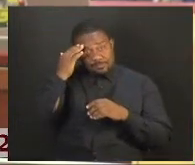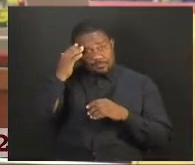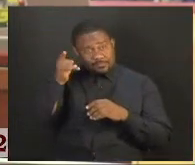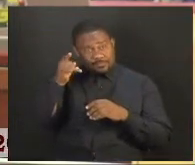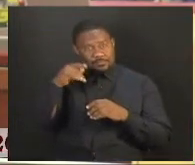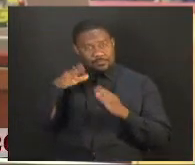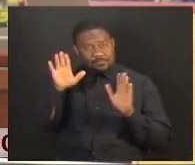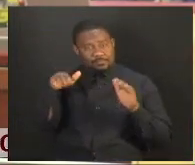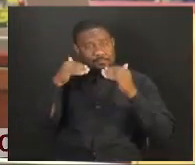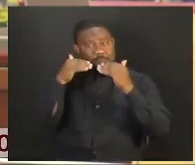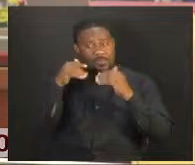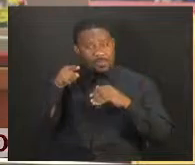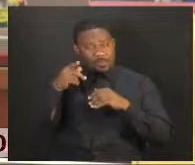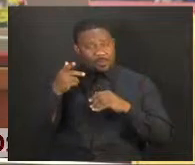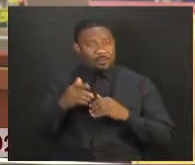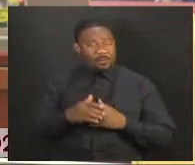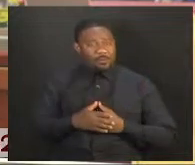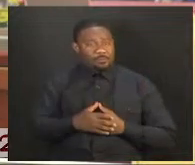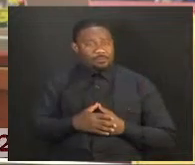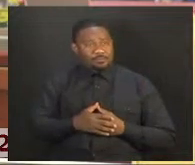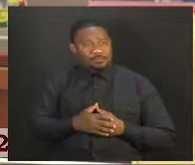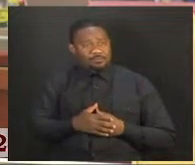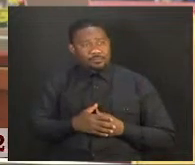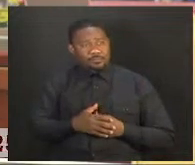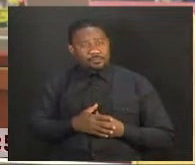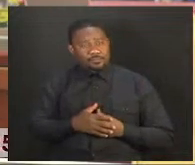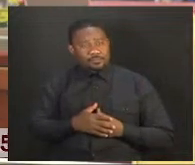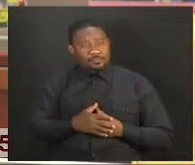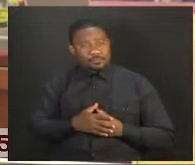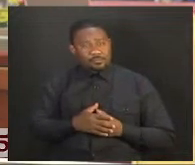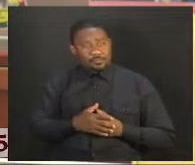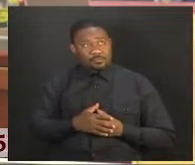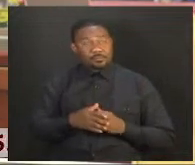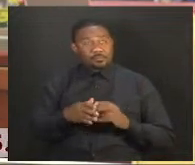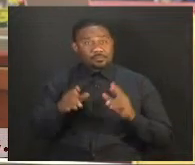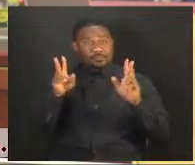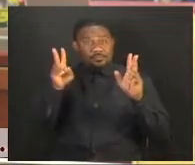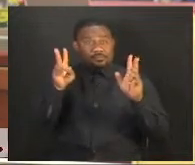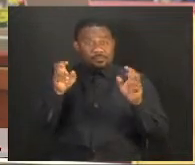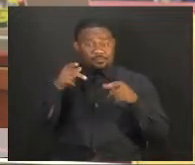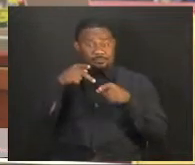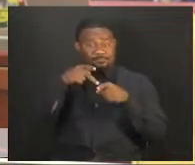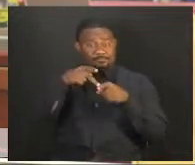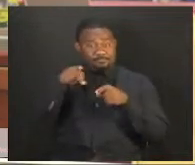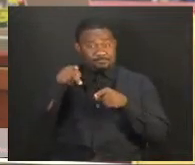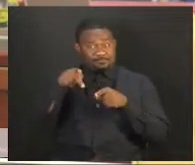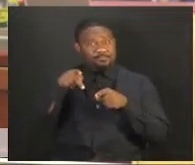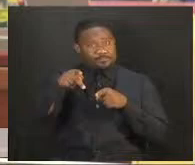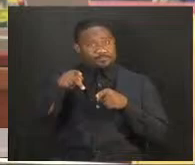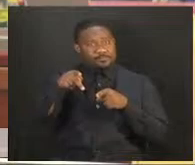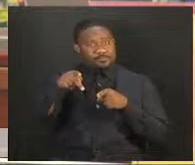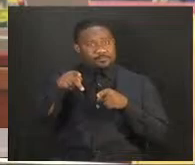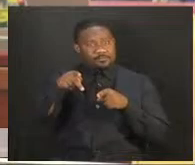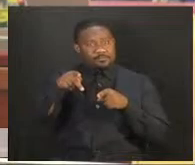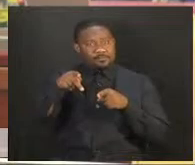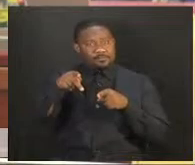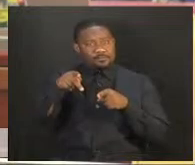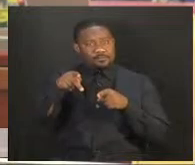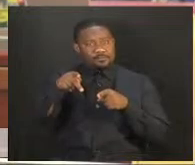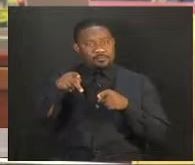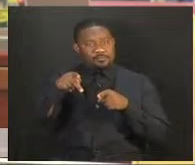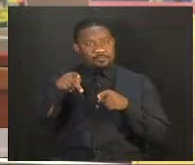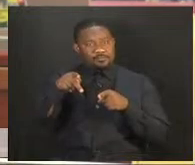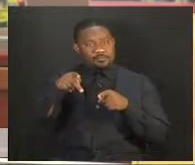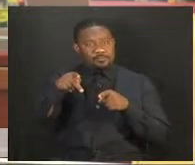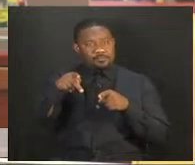standard in our votes and proceedings, we usually have the title, the professor, coming at the end of the name and